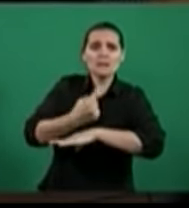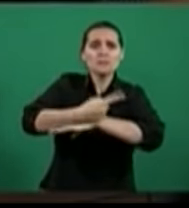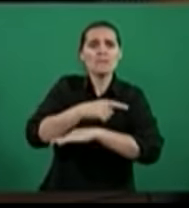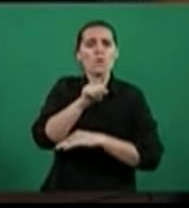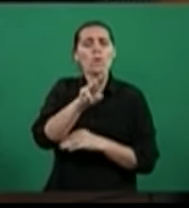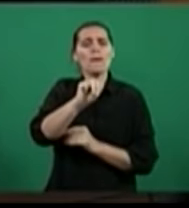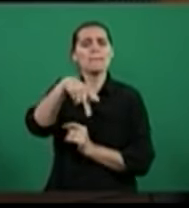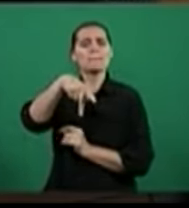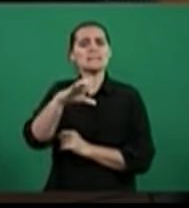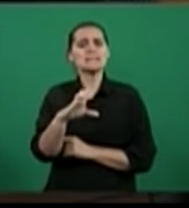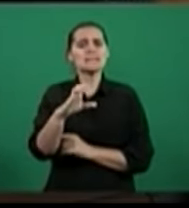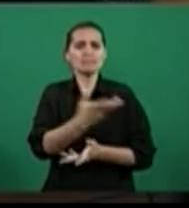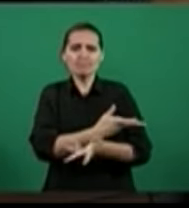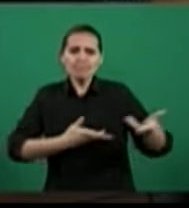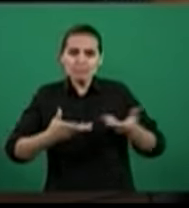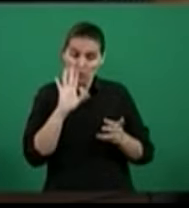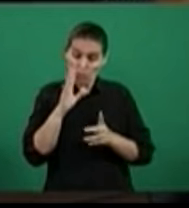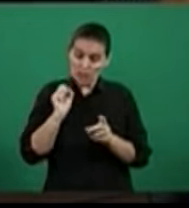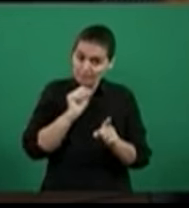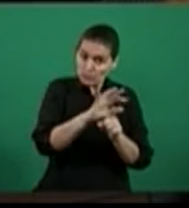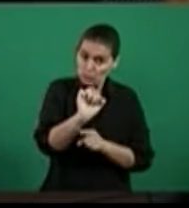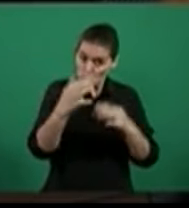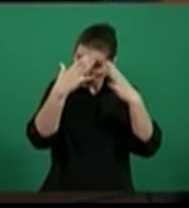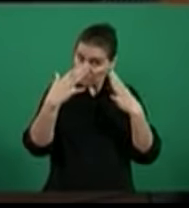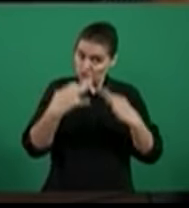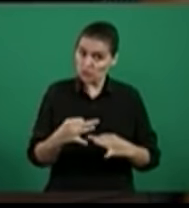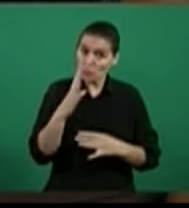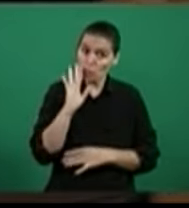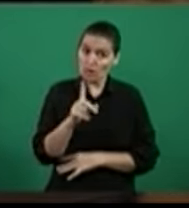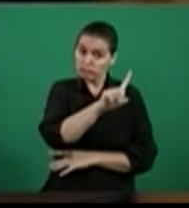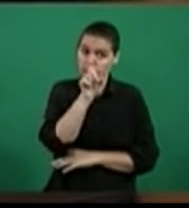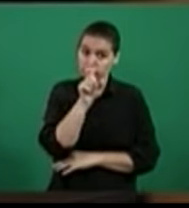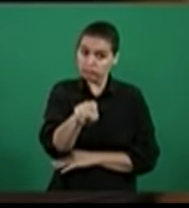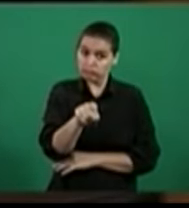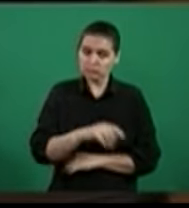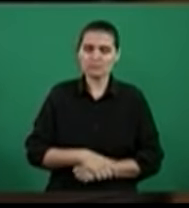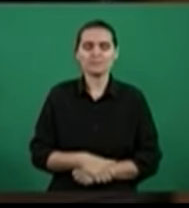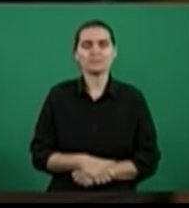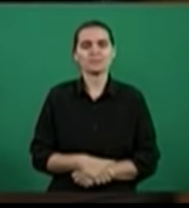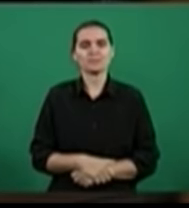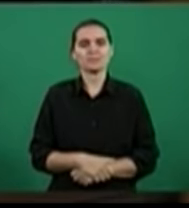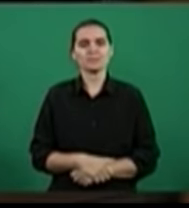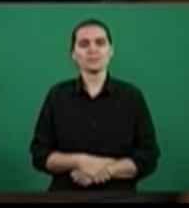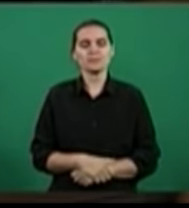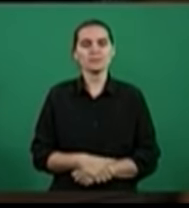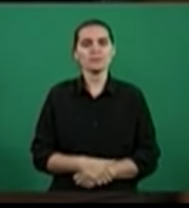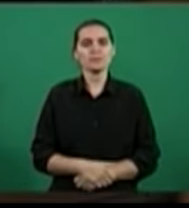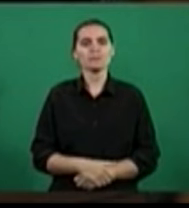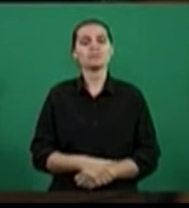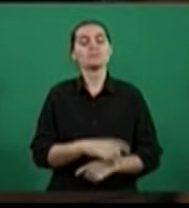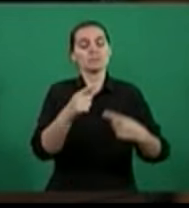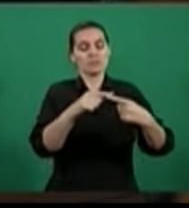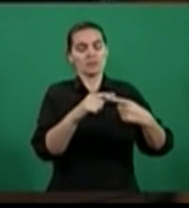any influence on monetary policy decisions, because you're pumping a lot of money into the market? And